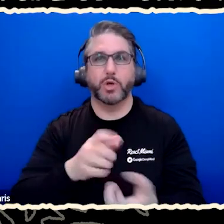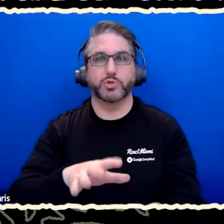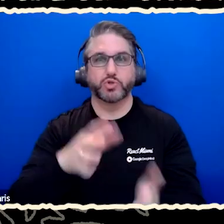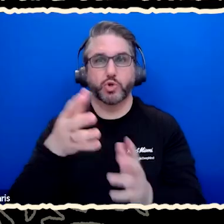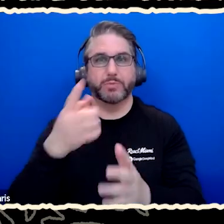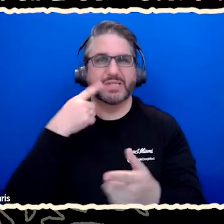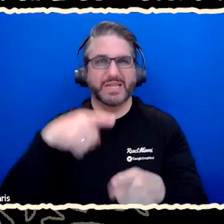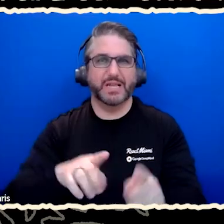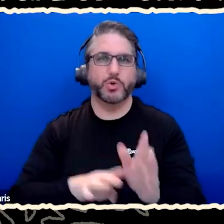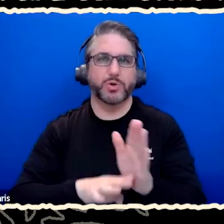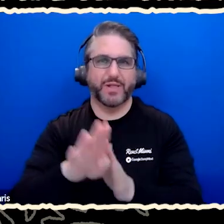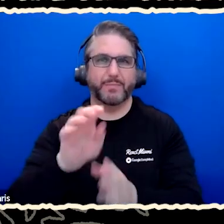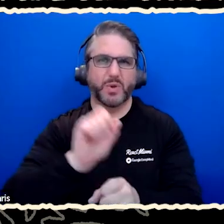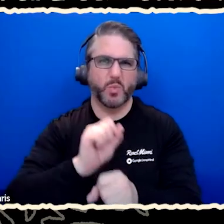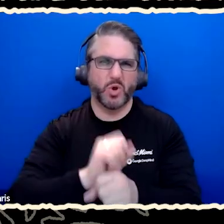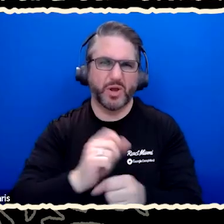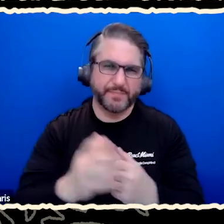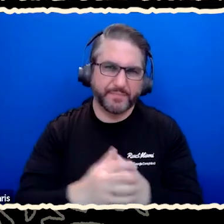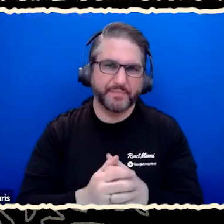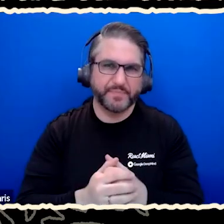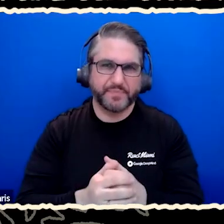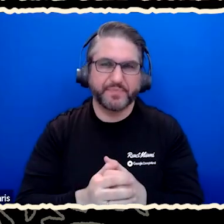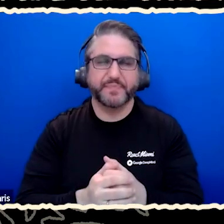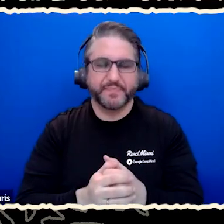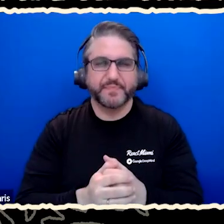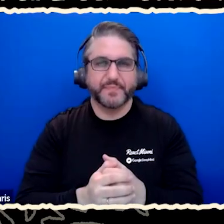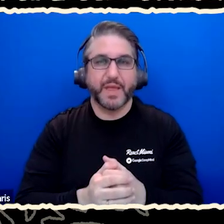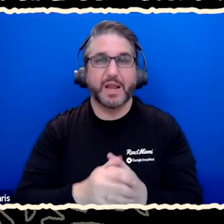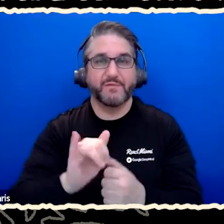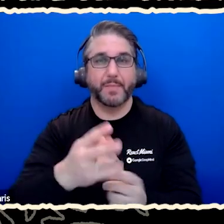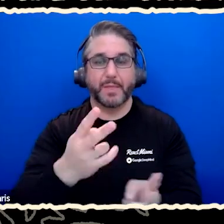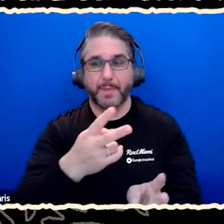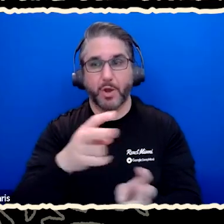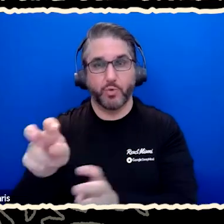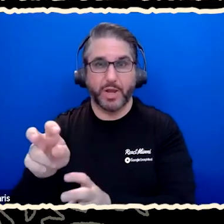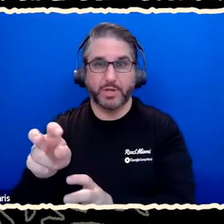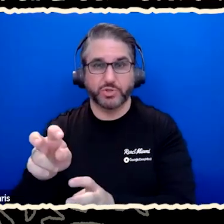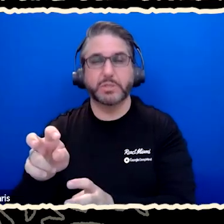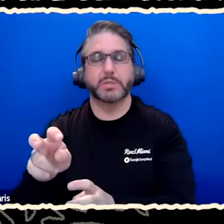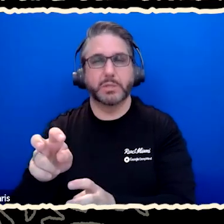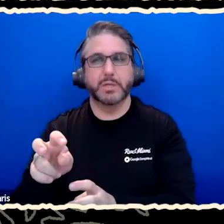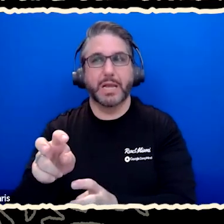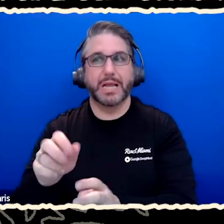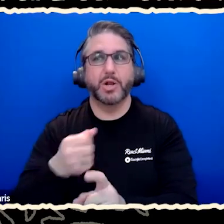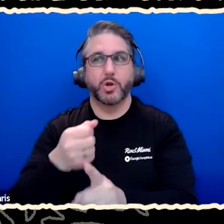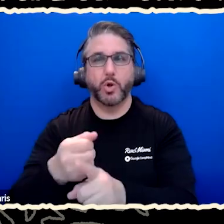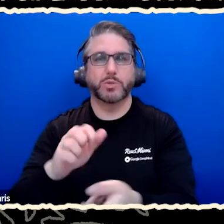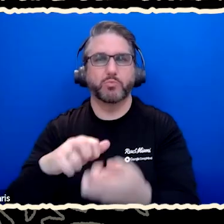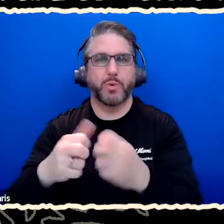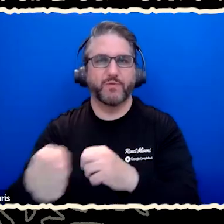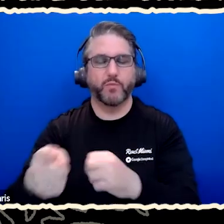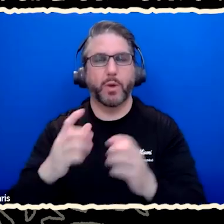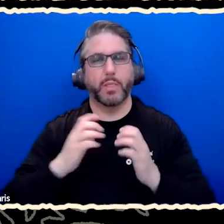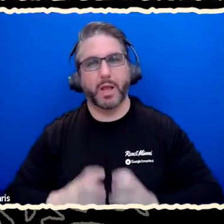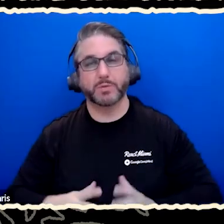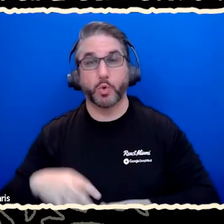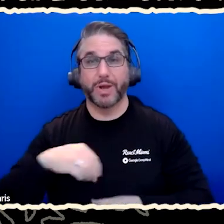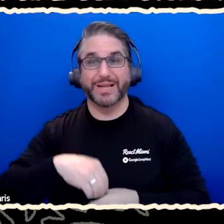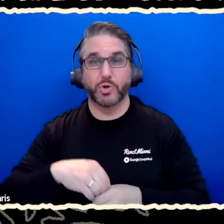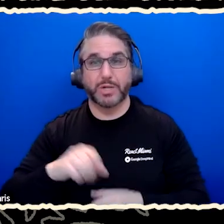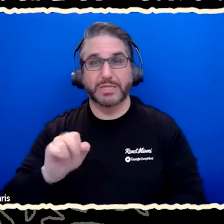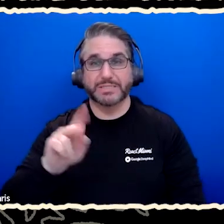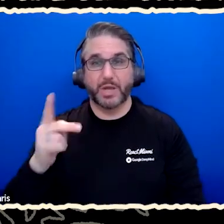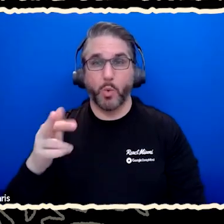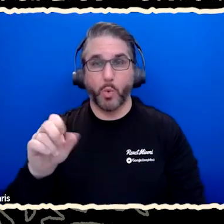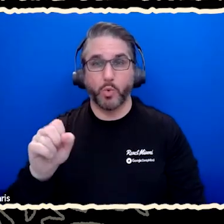in the development workflow. And moreover, the effects of this migration, either to the customers or even to internal stakeholders, couldn't be visible